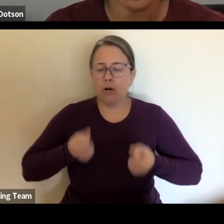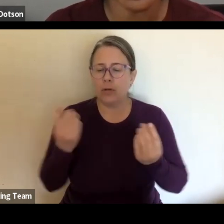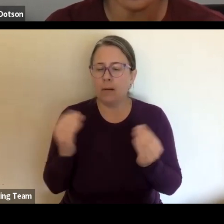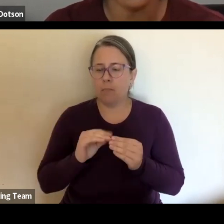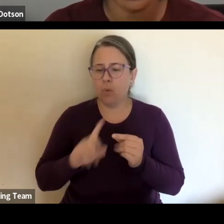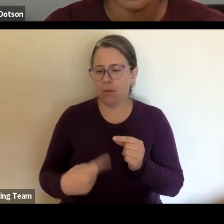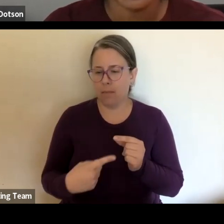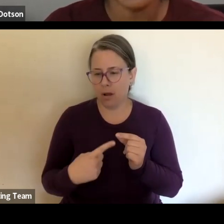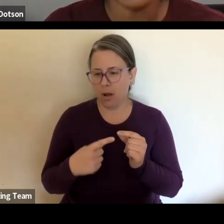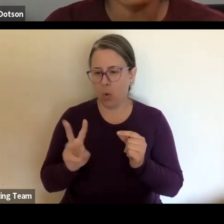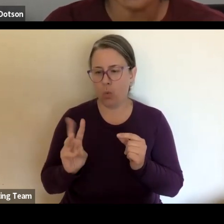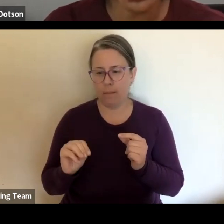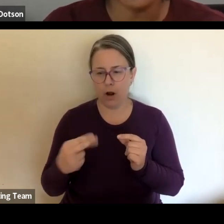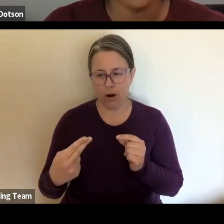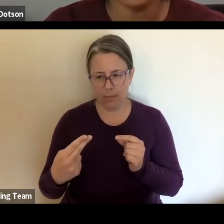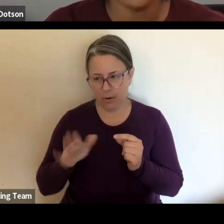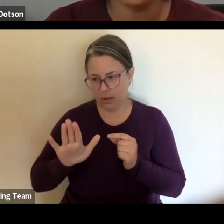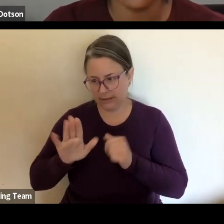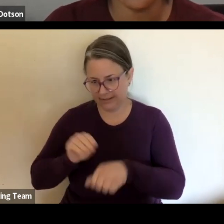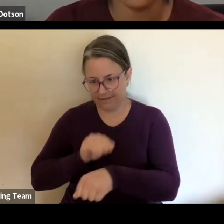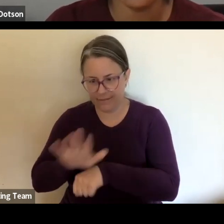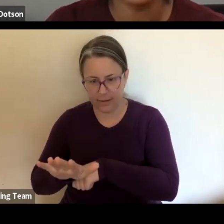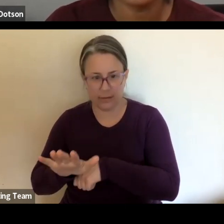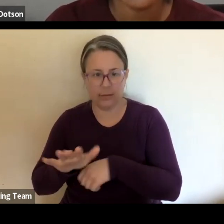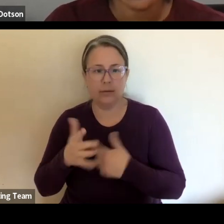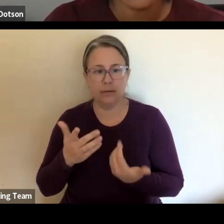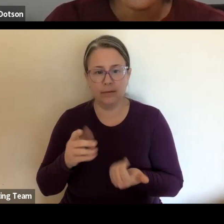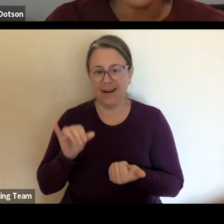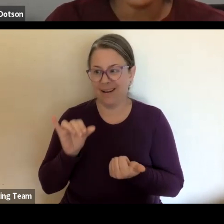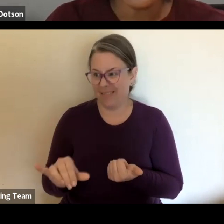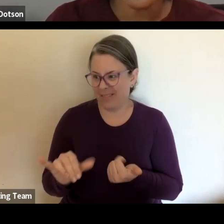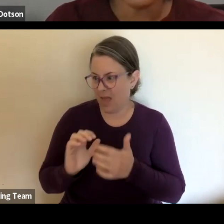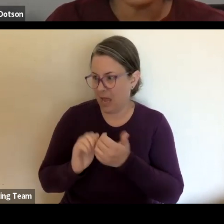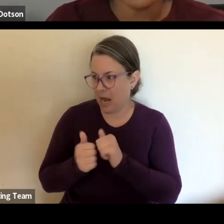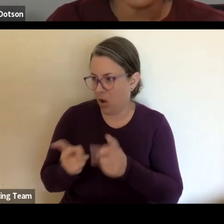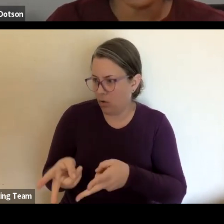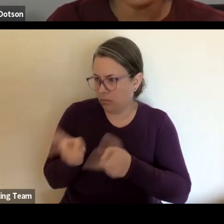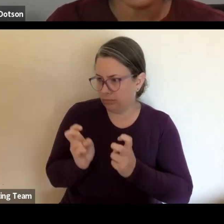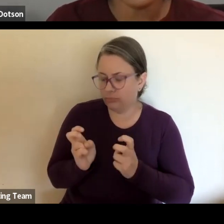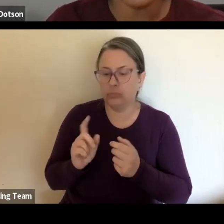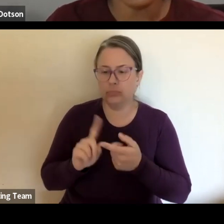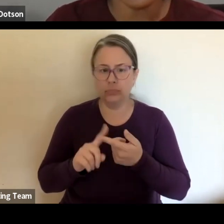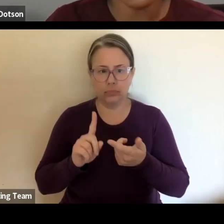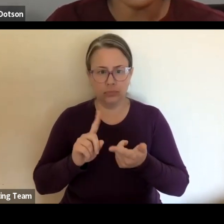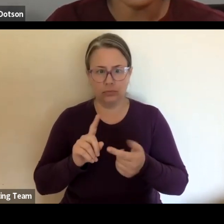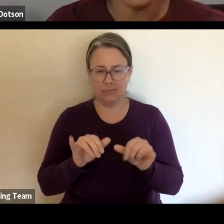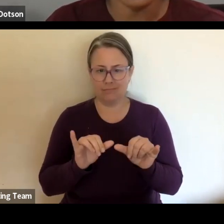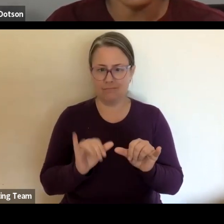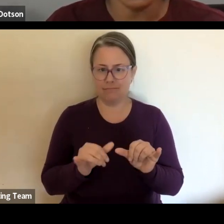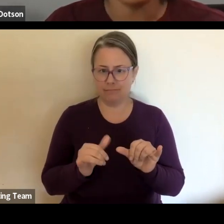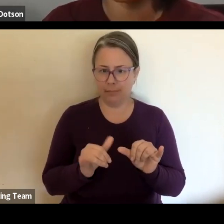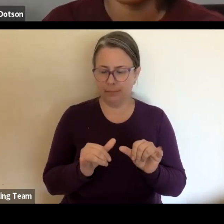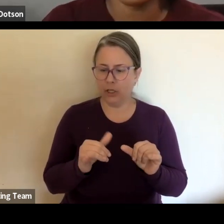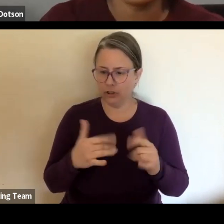hyperintensities as a measure of vascular disease in Black older adults in particular. So what we did, and it's